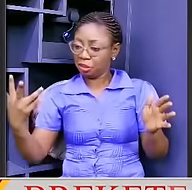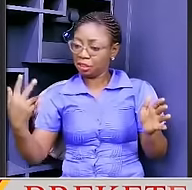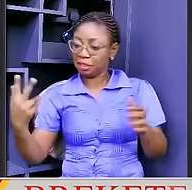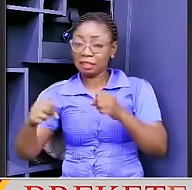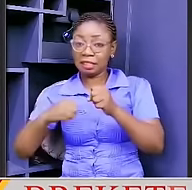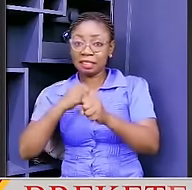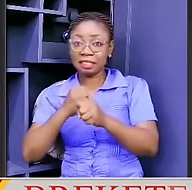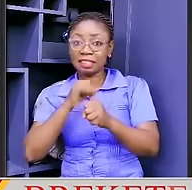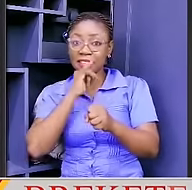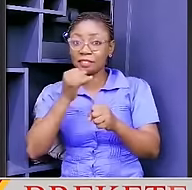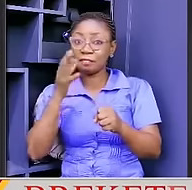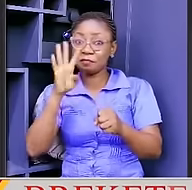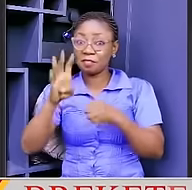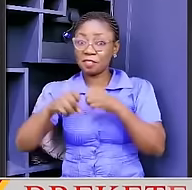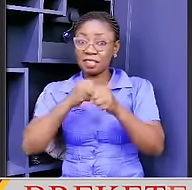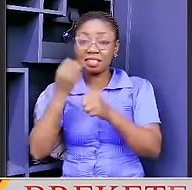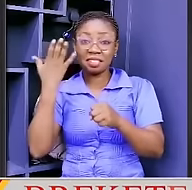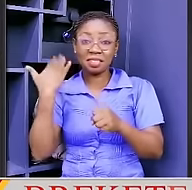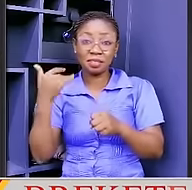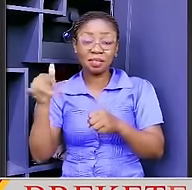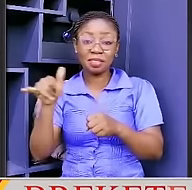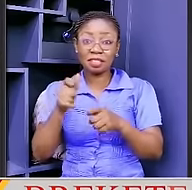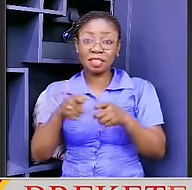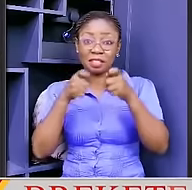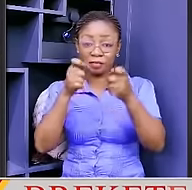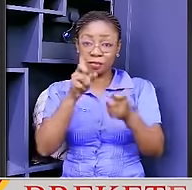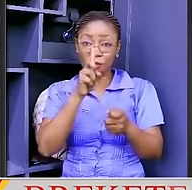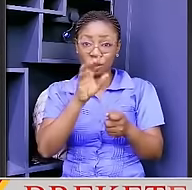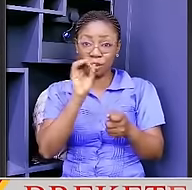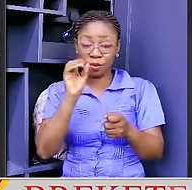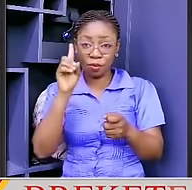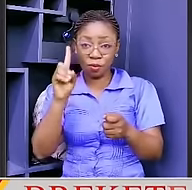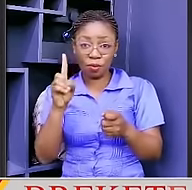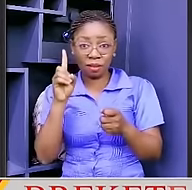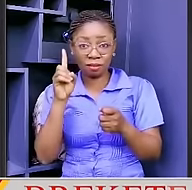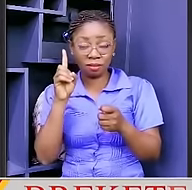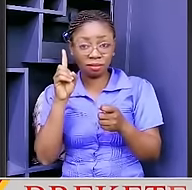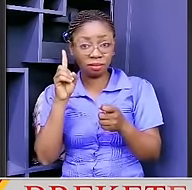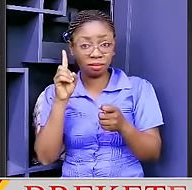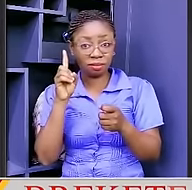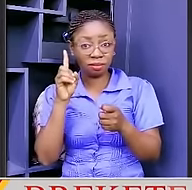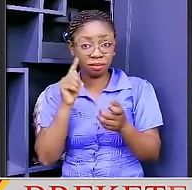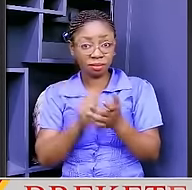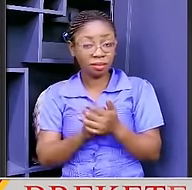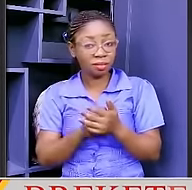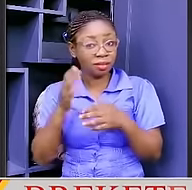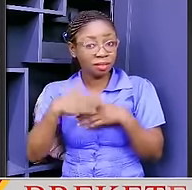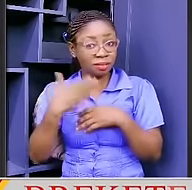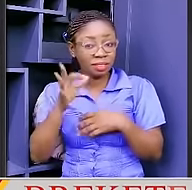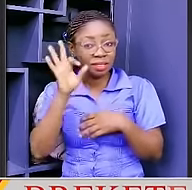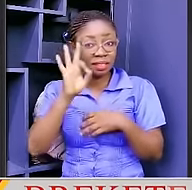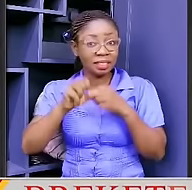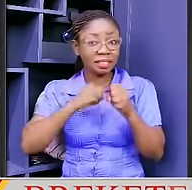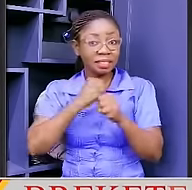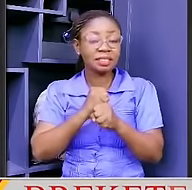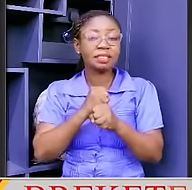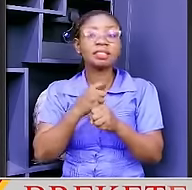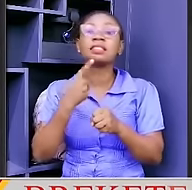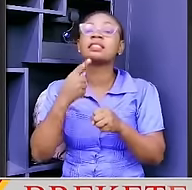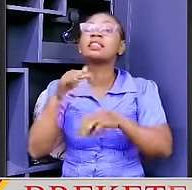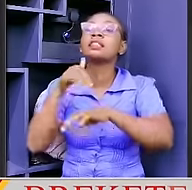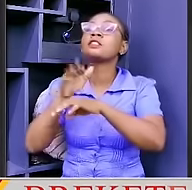4 years ago, they can't give on 101,000. Yes, sir. After 9 years. Yes, sir. They direct us